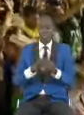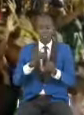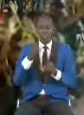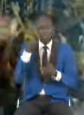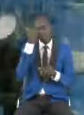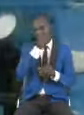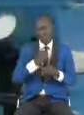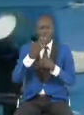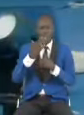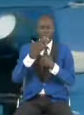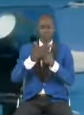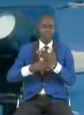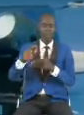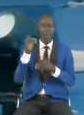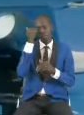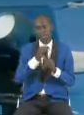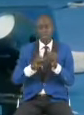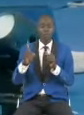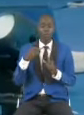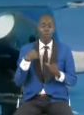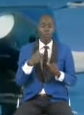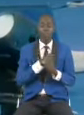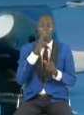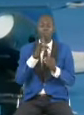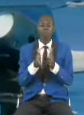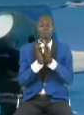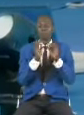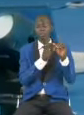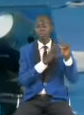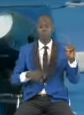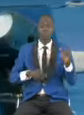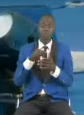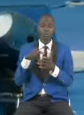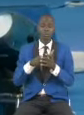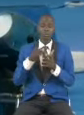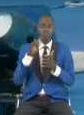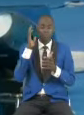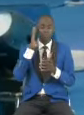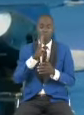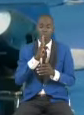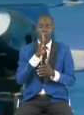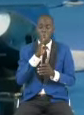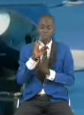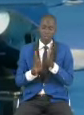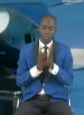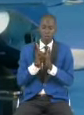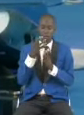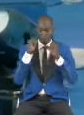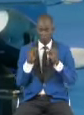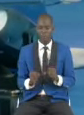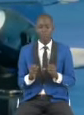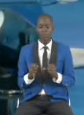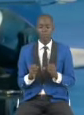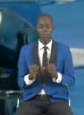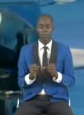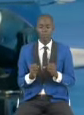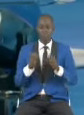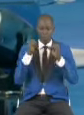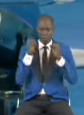everywhere. We're asking, Lord, this will be the hour of power. Power